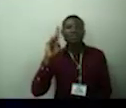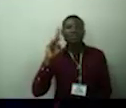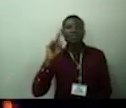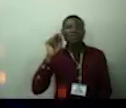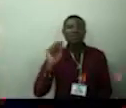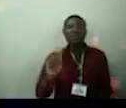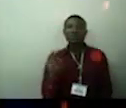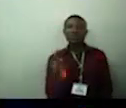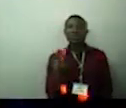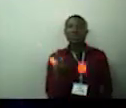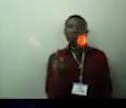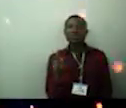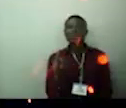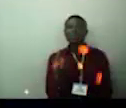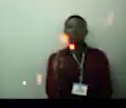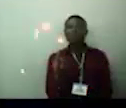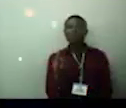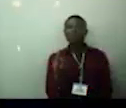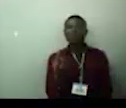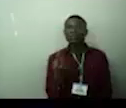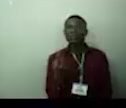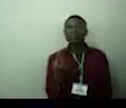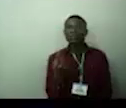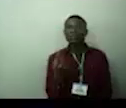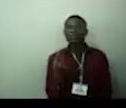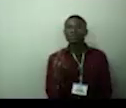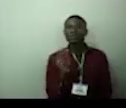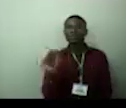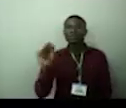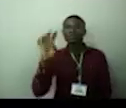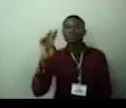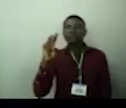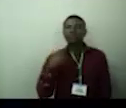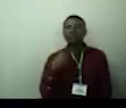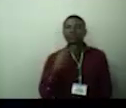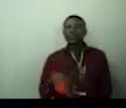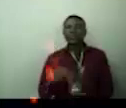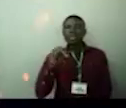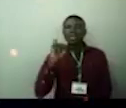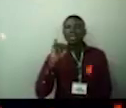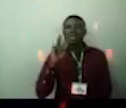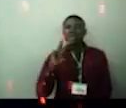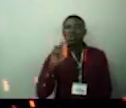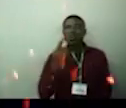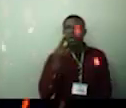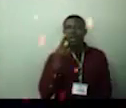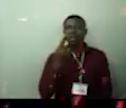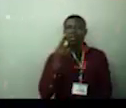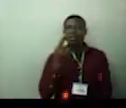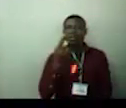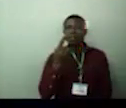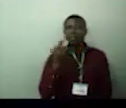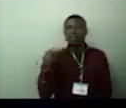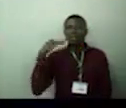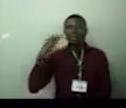verse 1 to verse 7. Again, let me read from the NIV. And one of the seven angels who had the